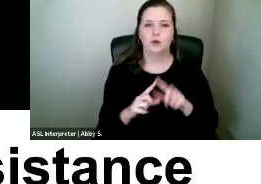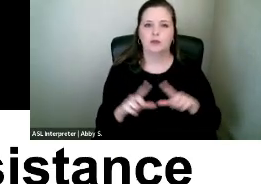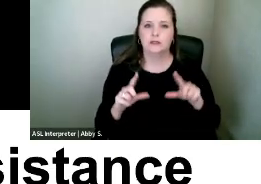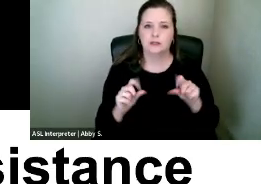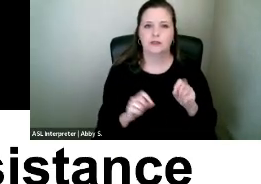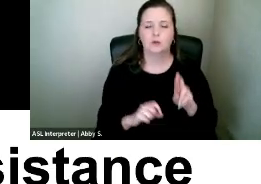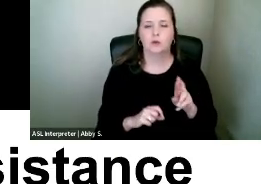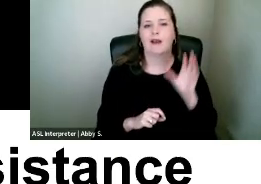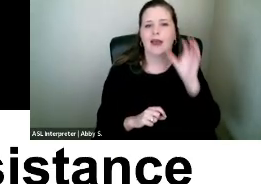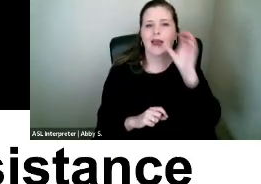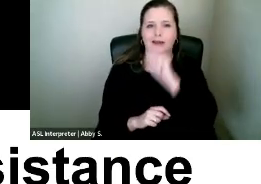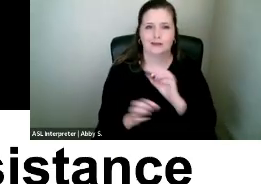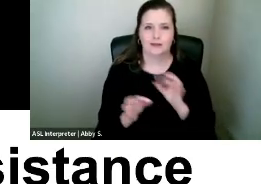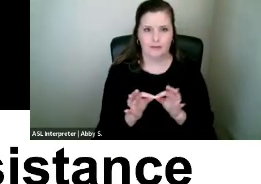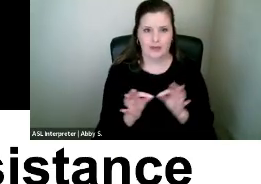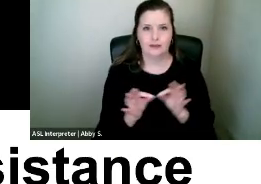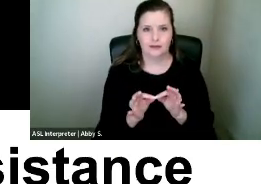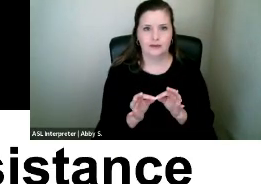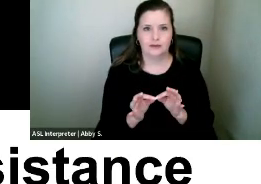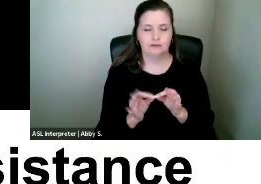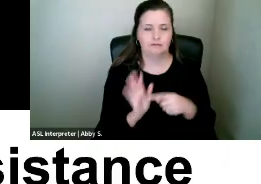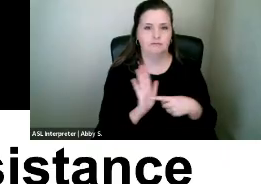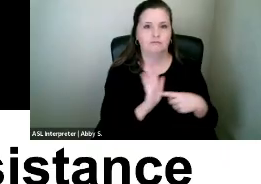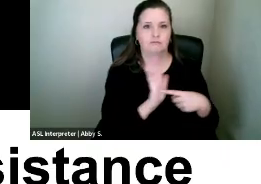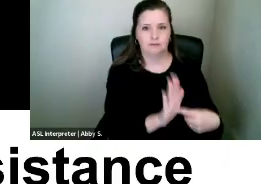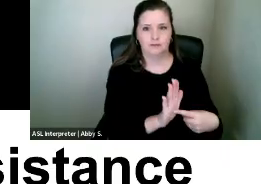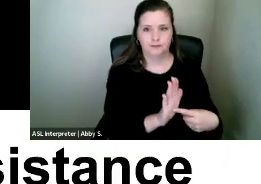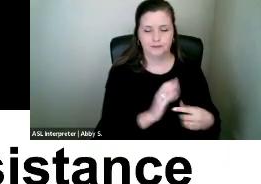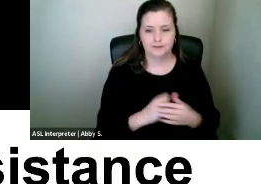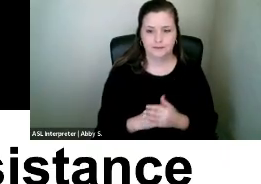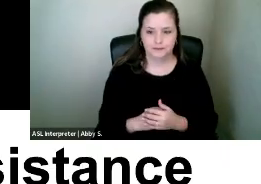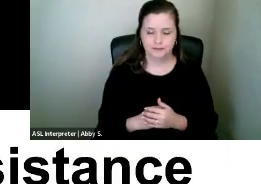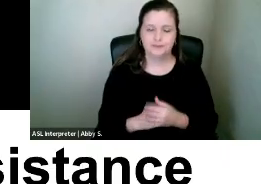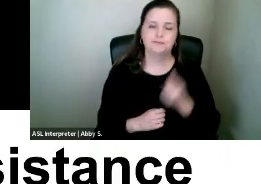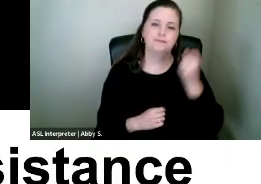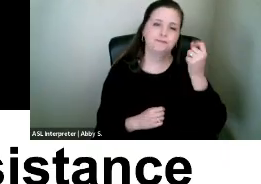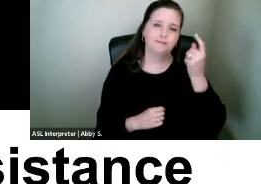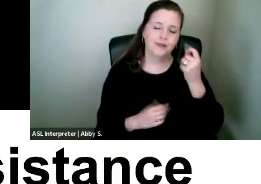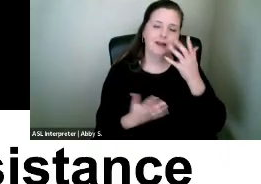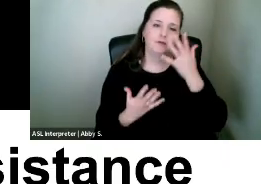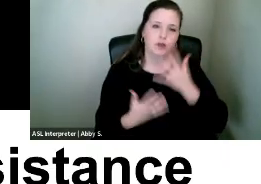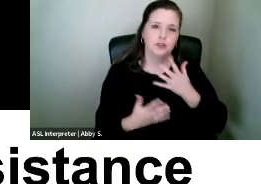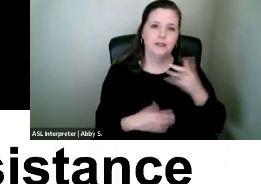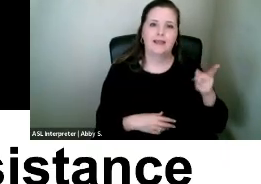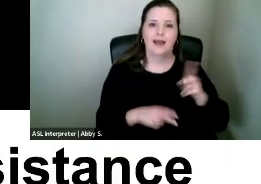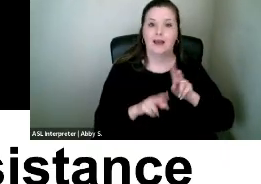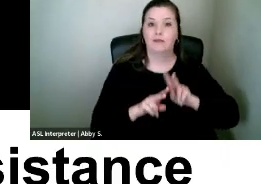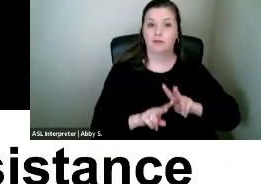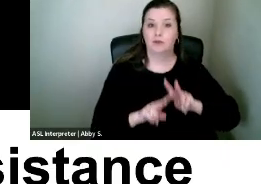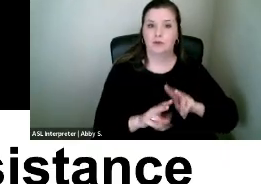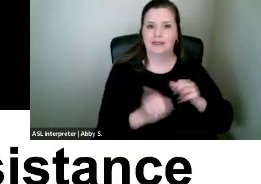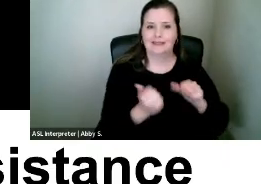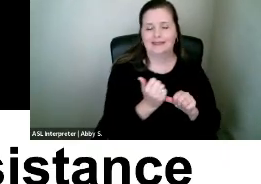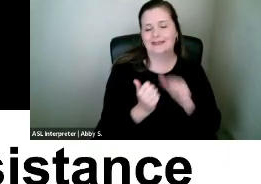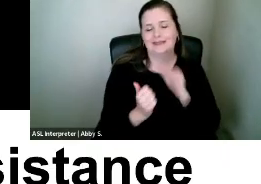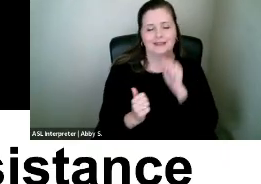costs. Unfortunately, the funeral assistance will not cover any obituaries,